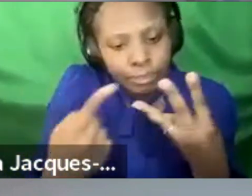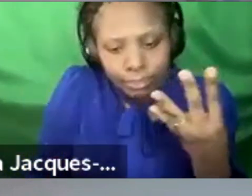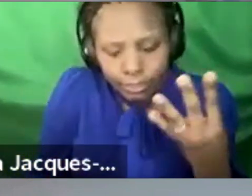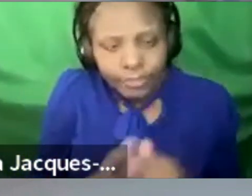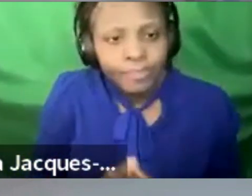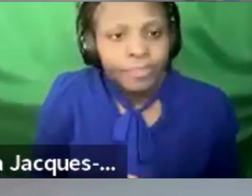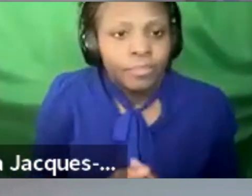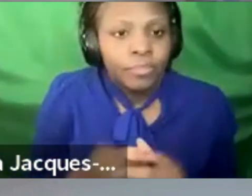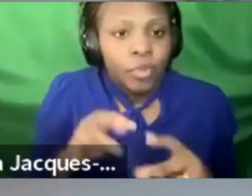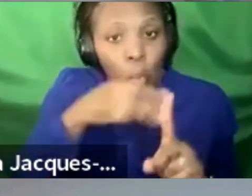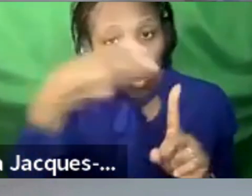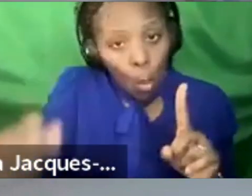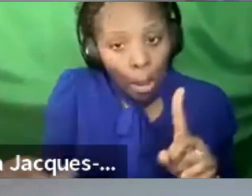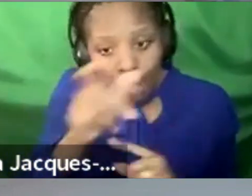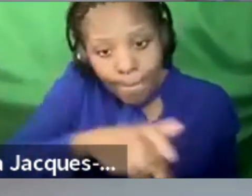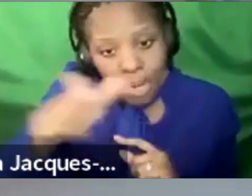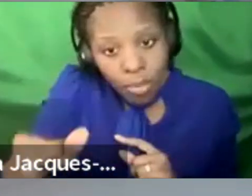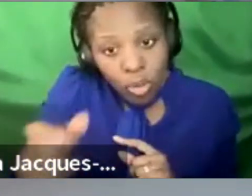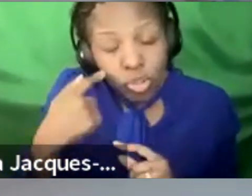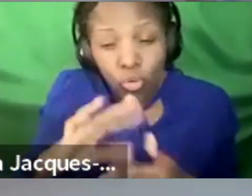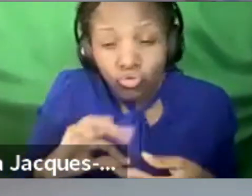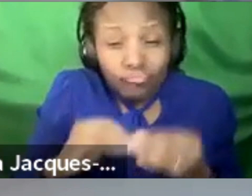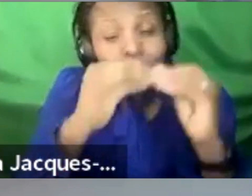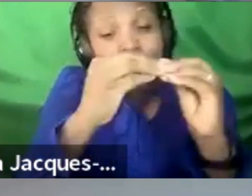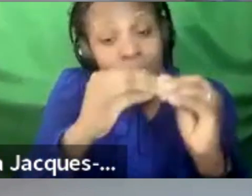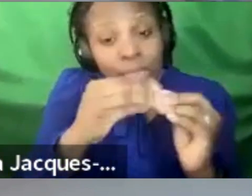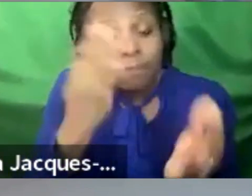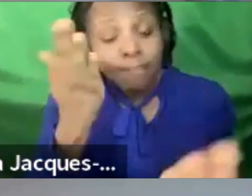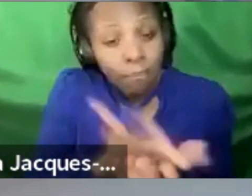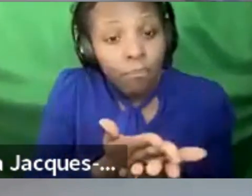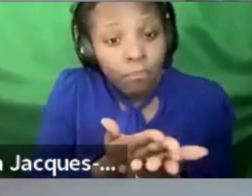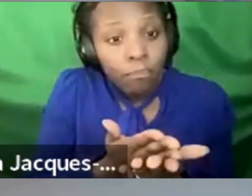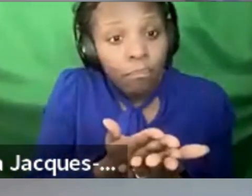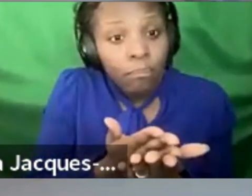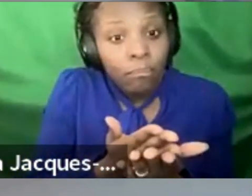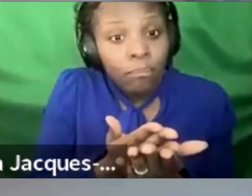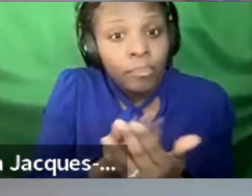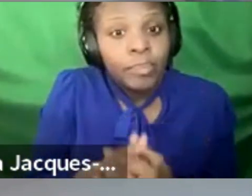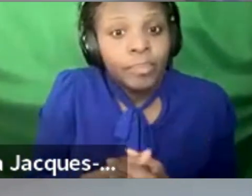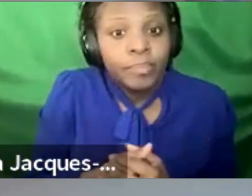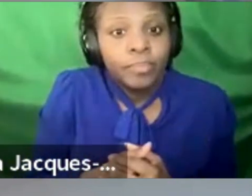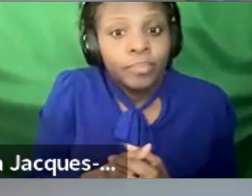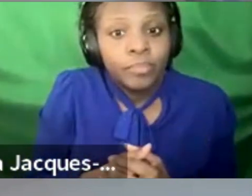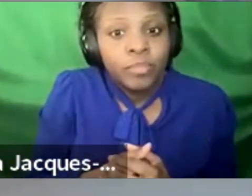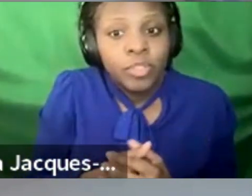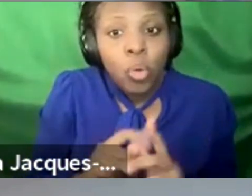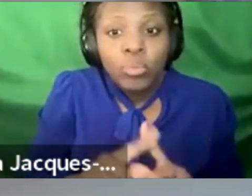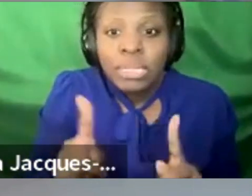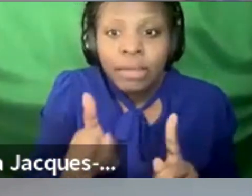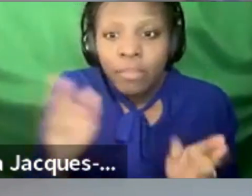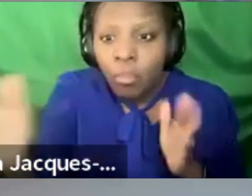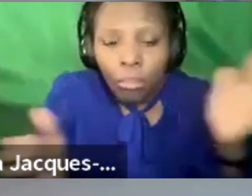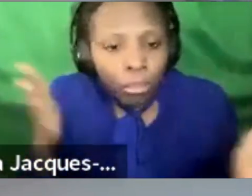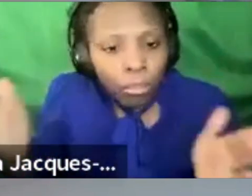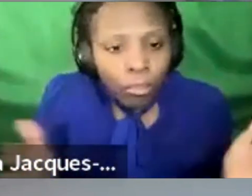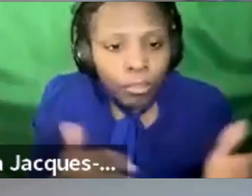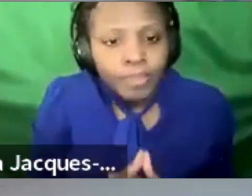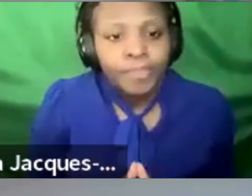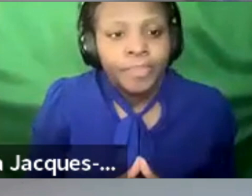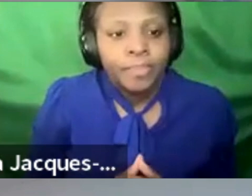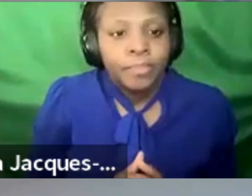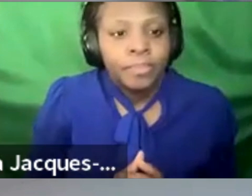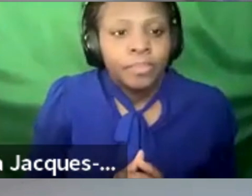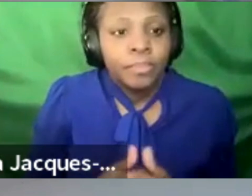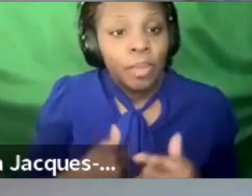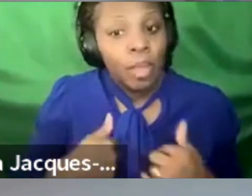know, it's queer people, so extremely creative. It's all going in a thousand different directions. And